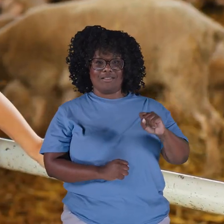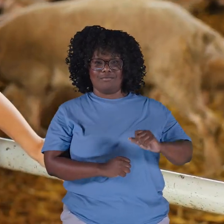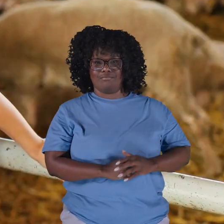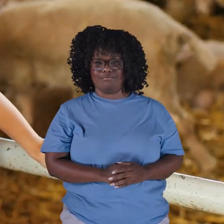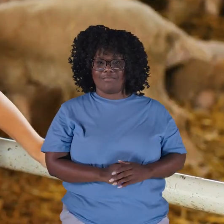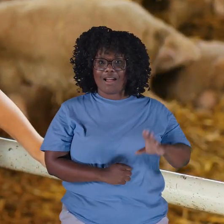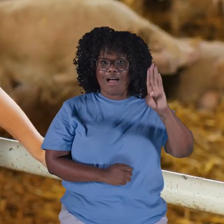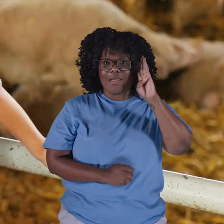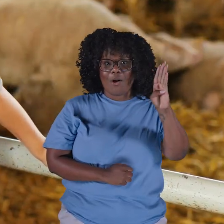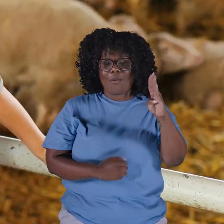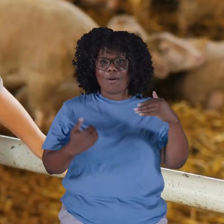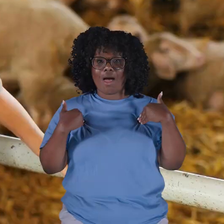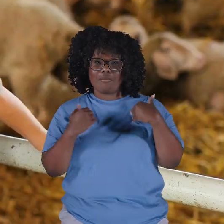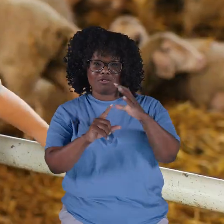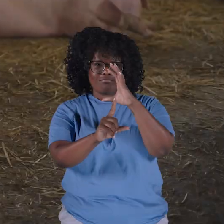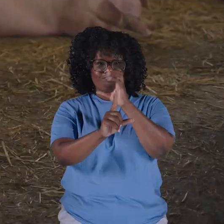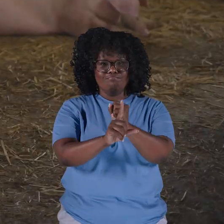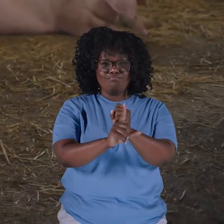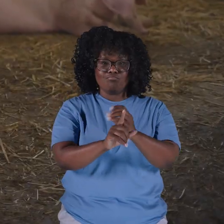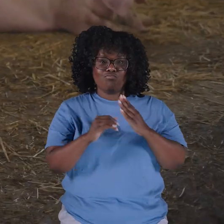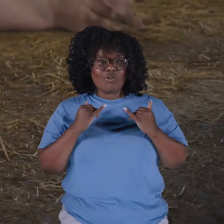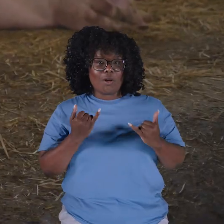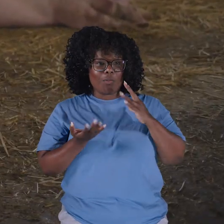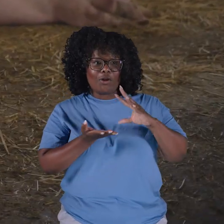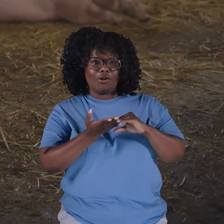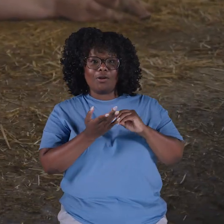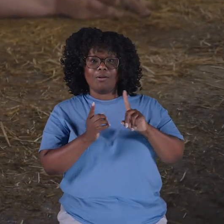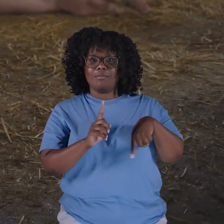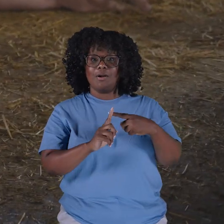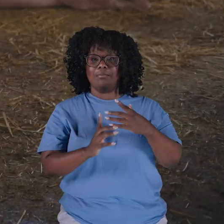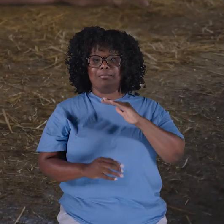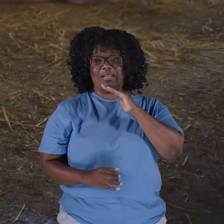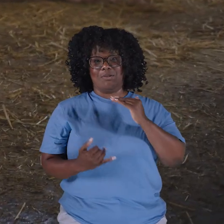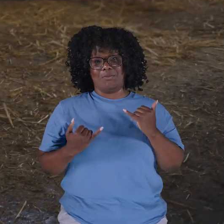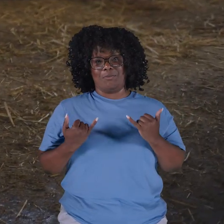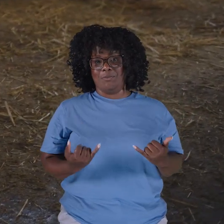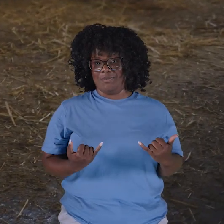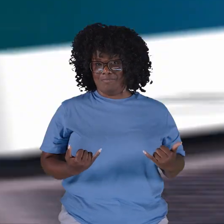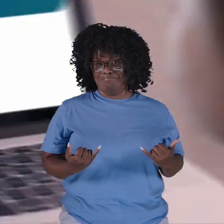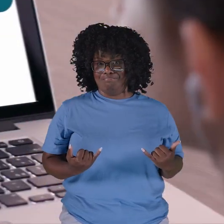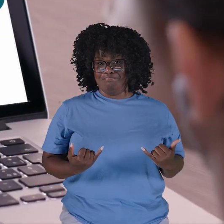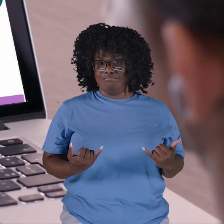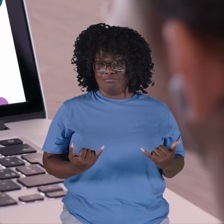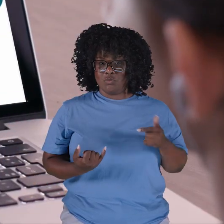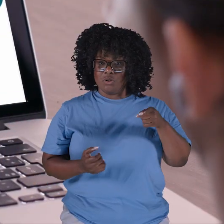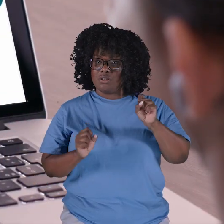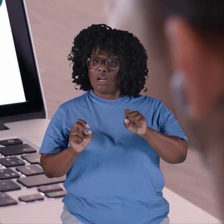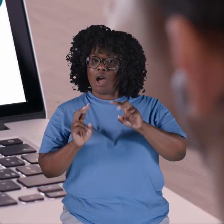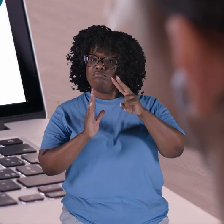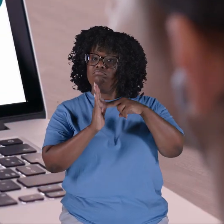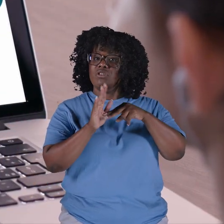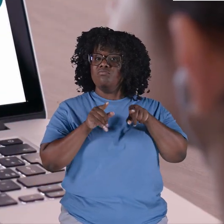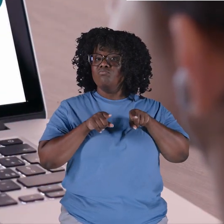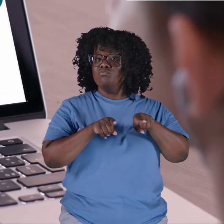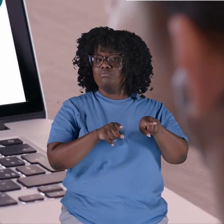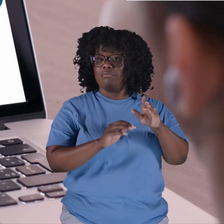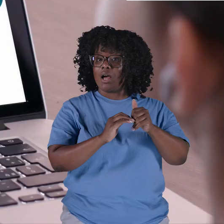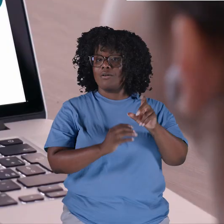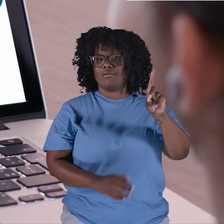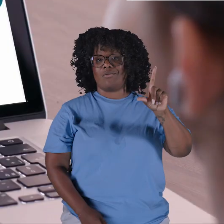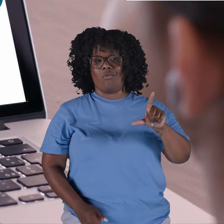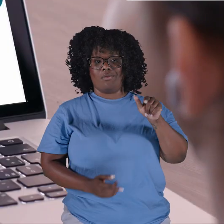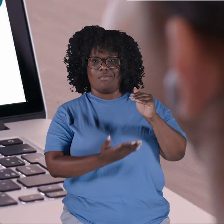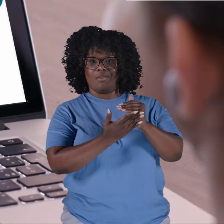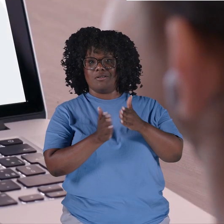Hello, animal enthusiasts. We are going to learn all about pigs today. You can read along with us by downloading